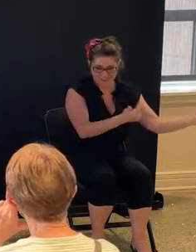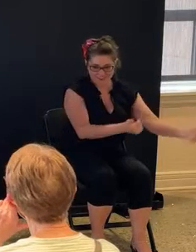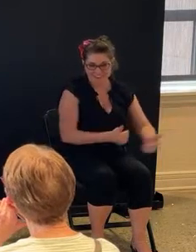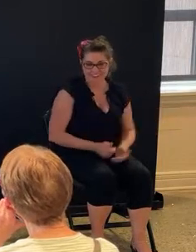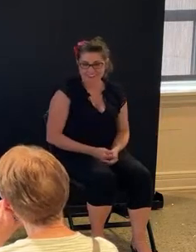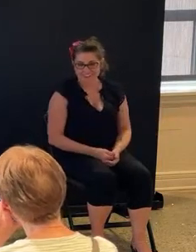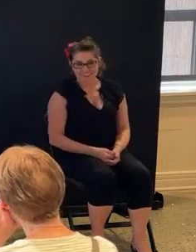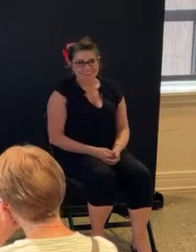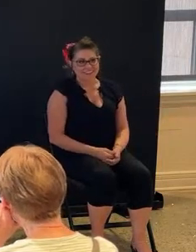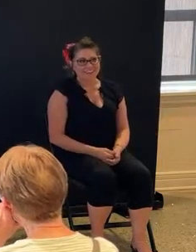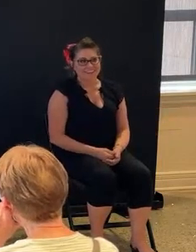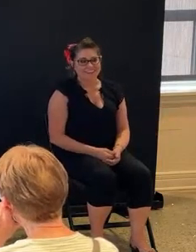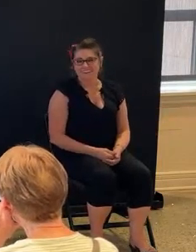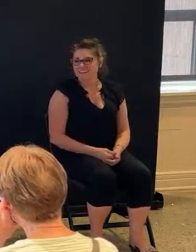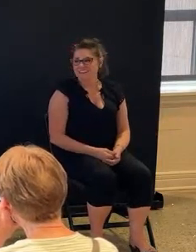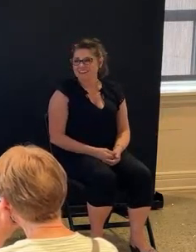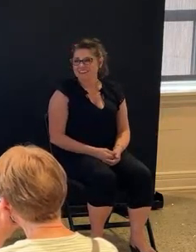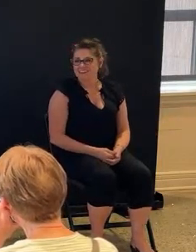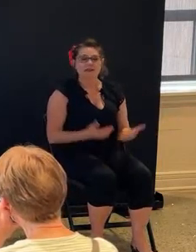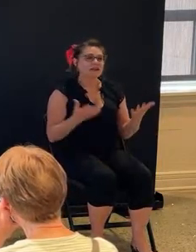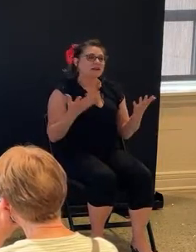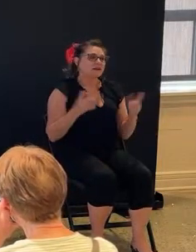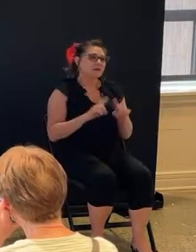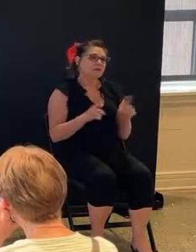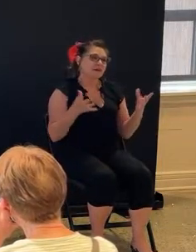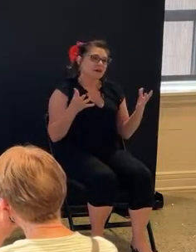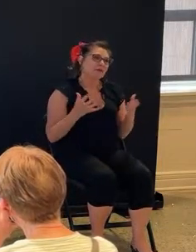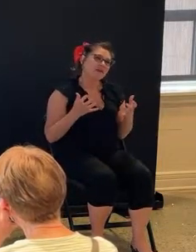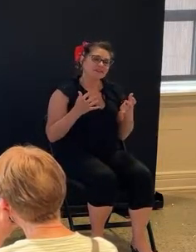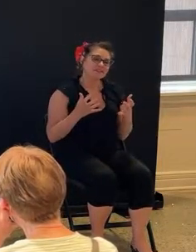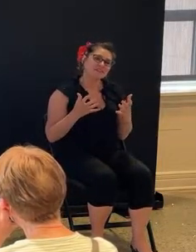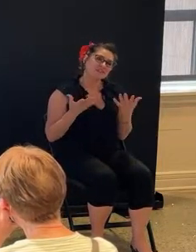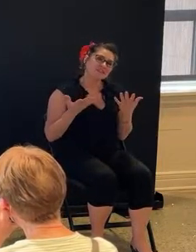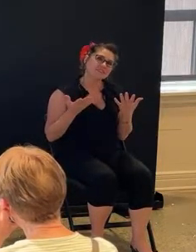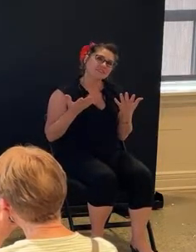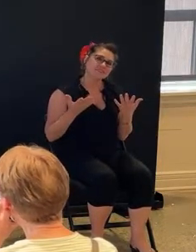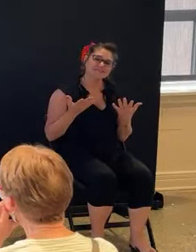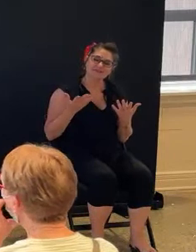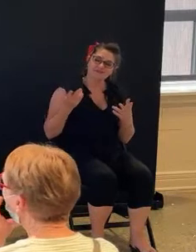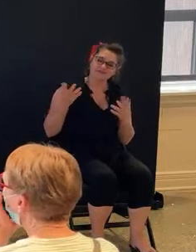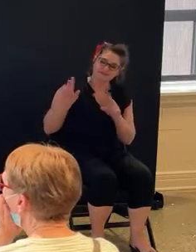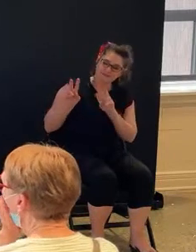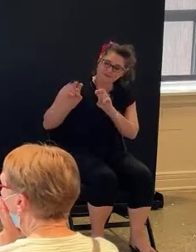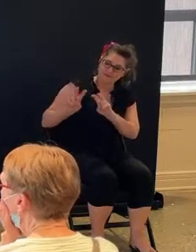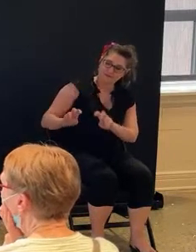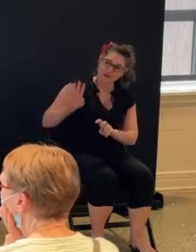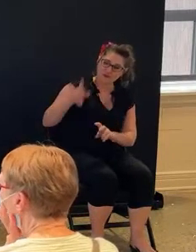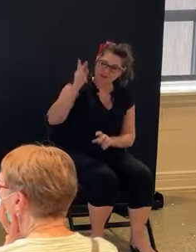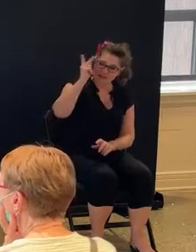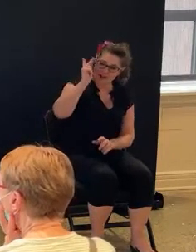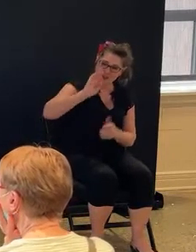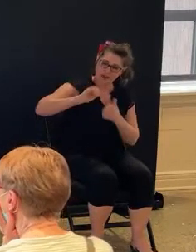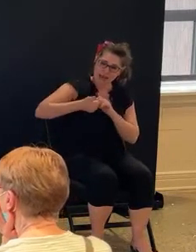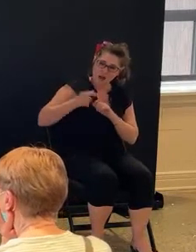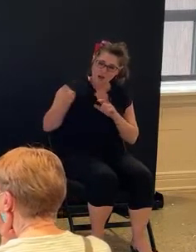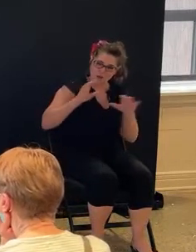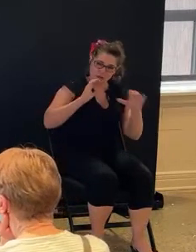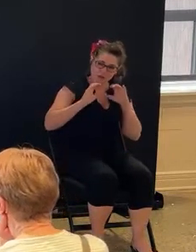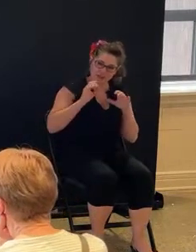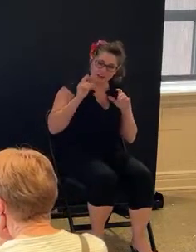But I wanted to sort of pick apart your philosophy about how you communicate these topics and what is